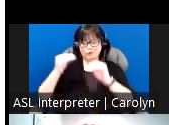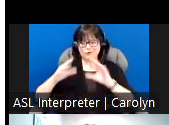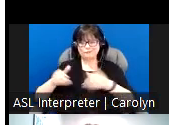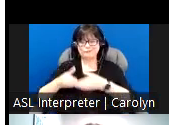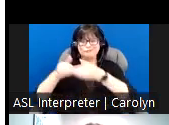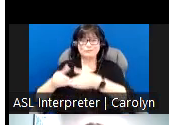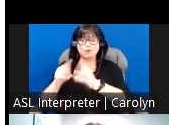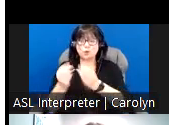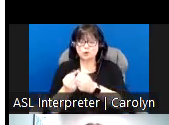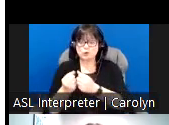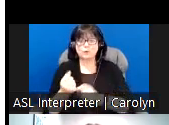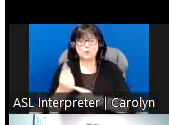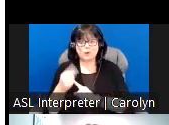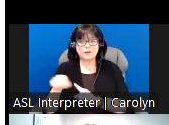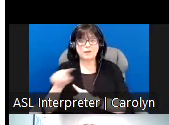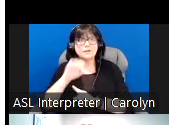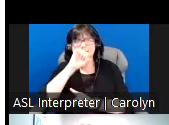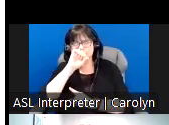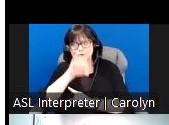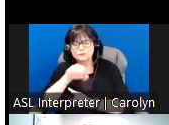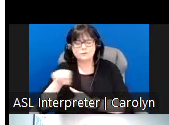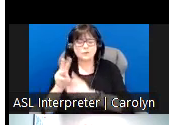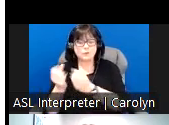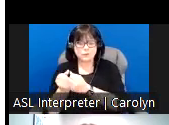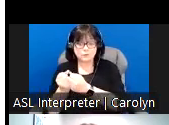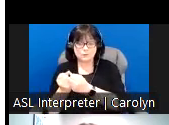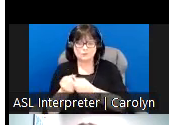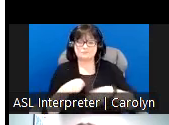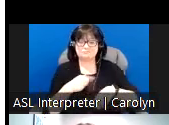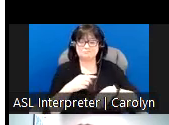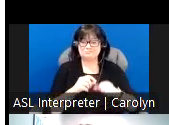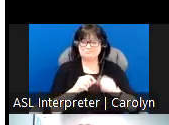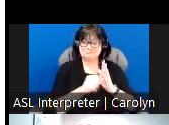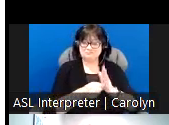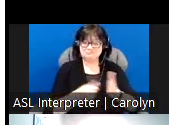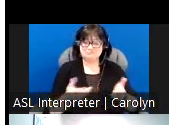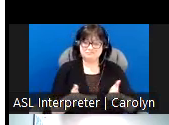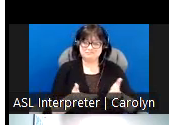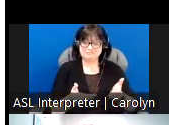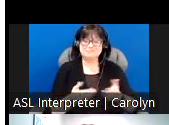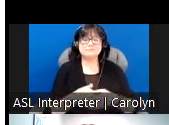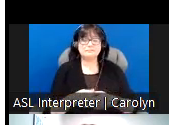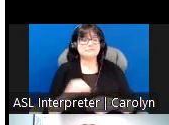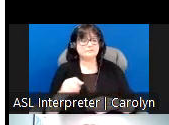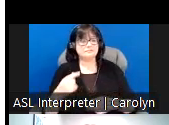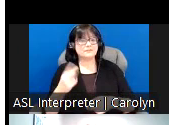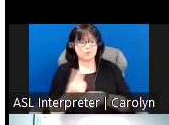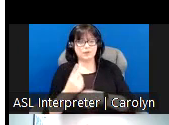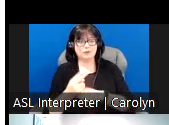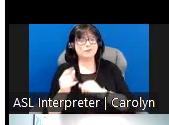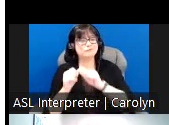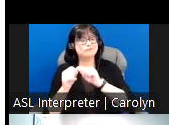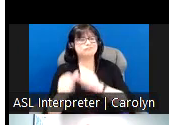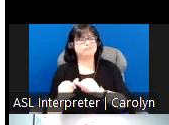they absolutely loved it. So I thought I would highlight it because it also is an ongoing assessment tool that we use. And I